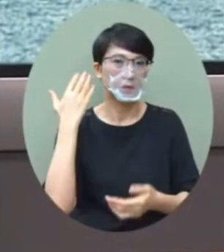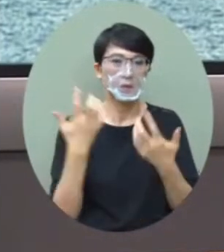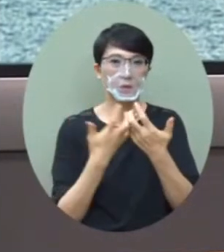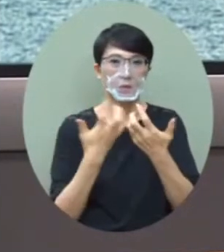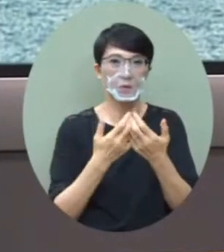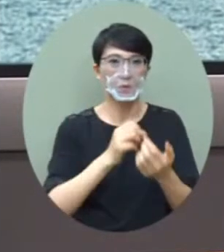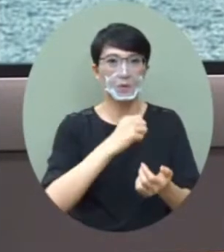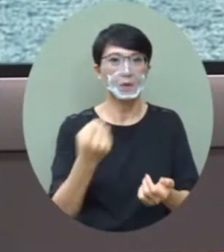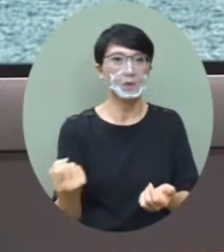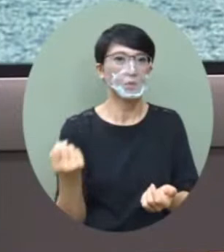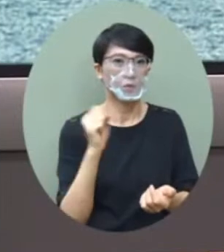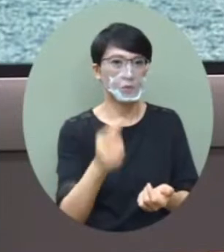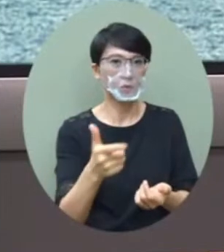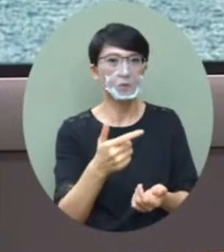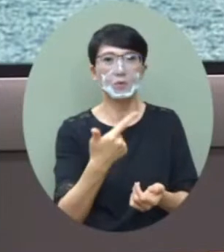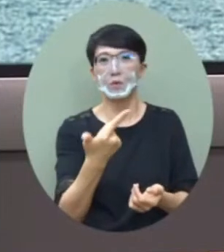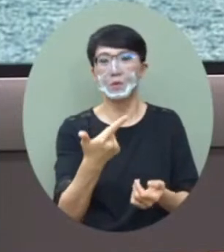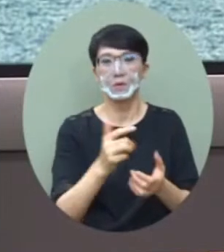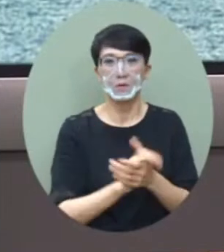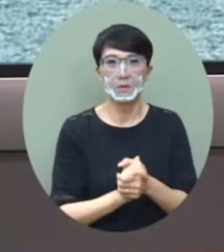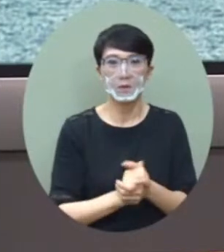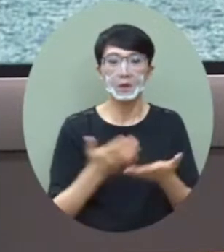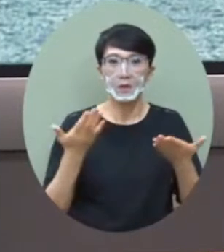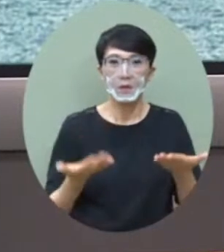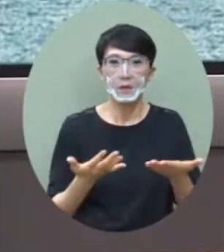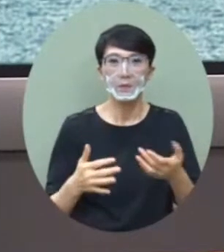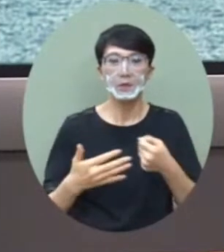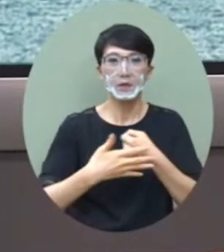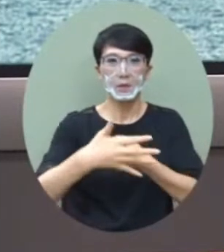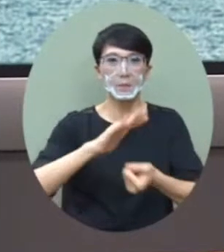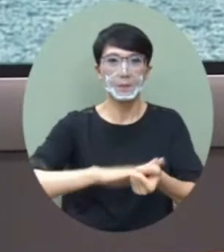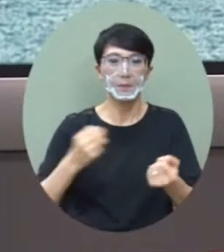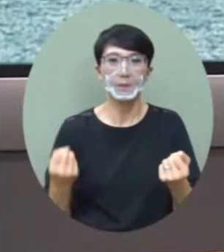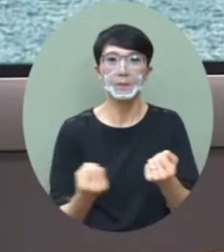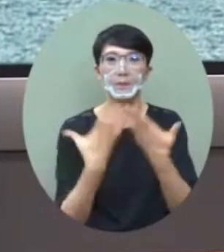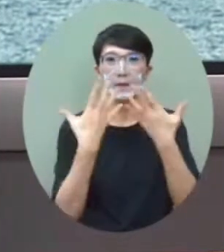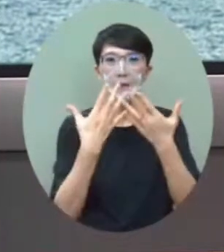a higher number of deaths in previous waves.